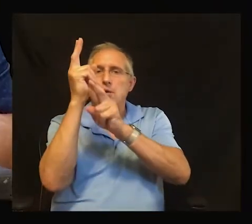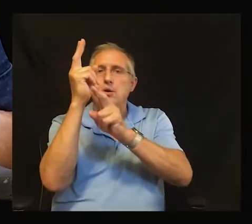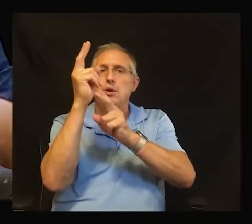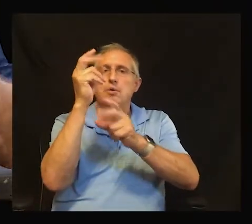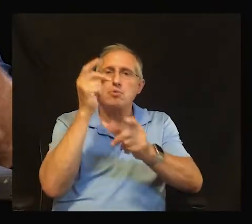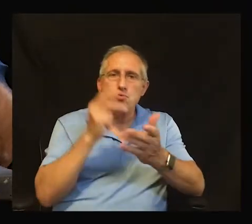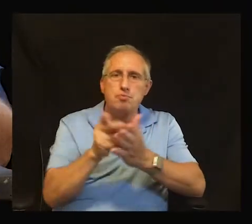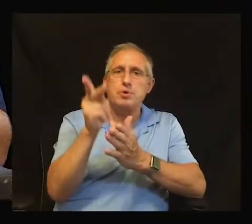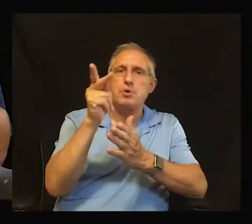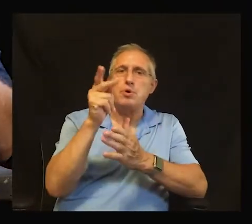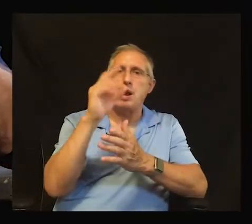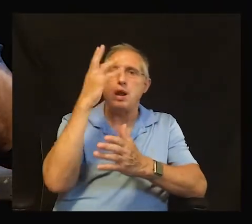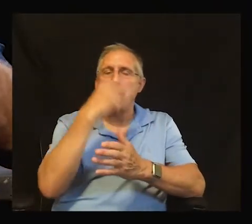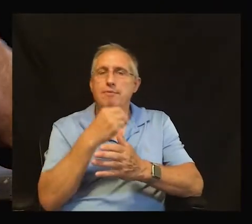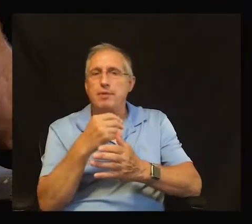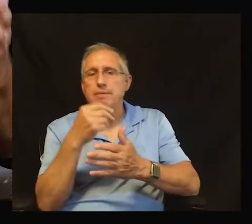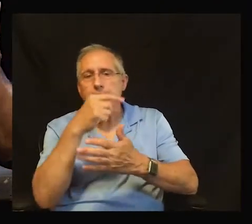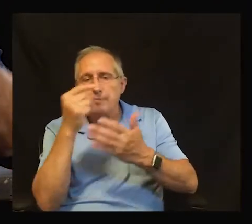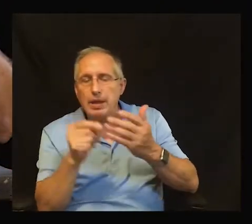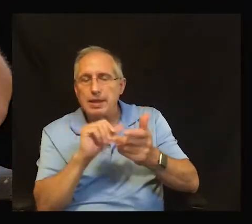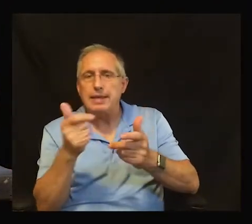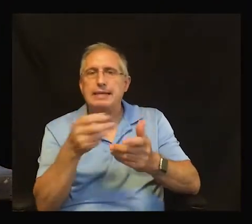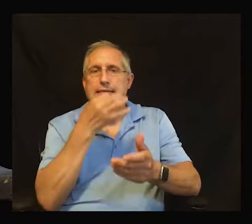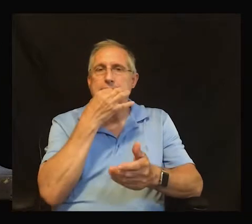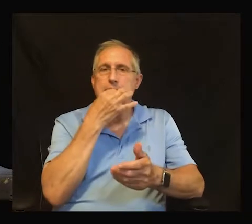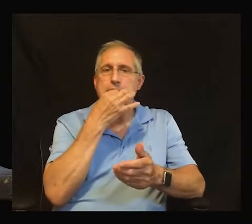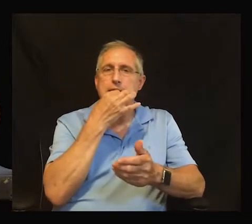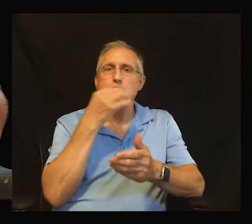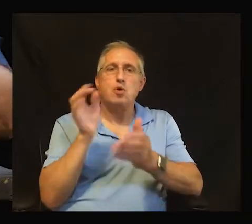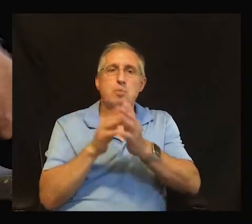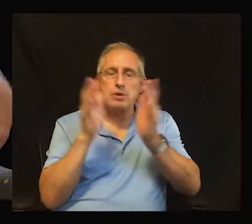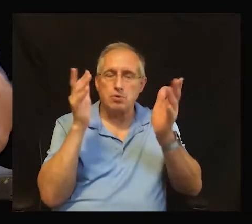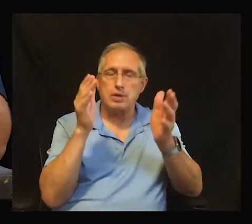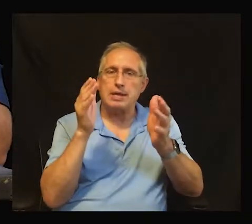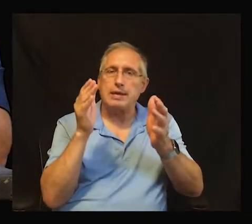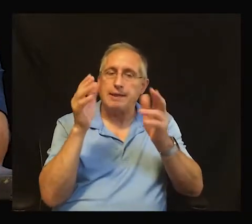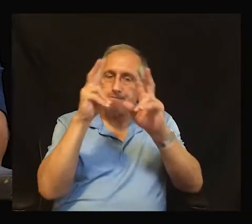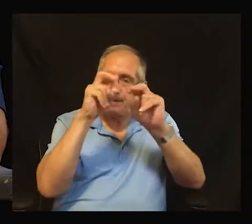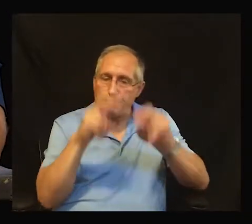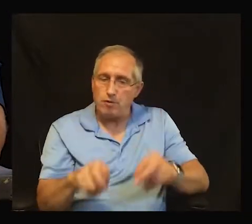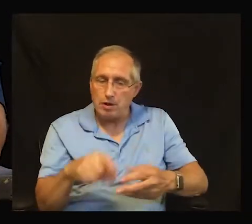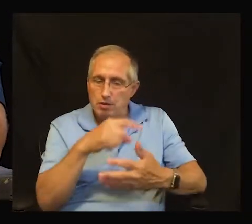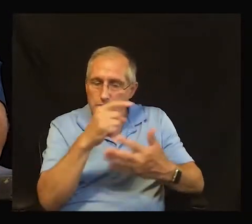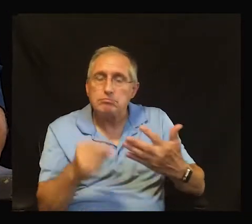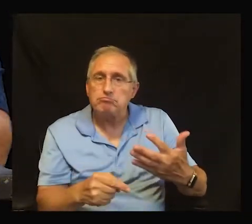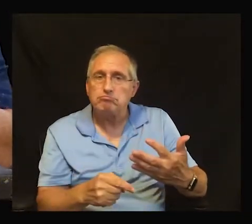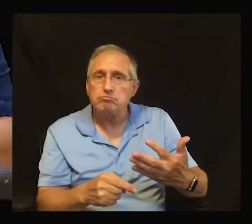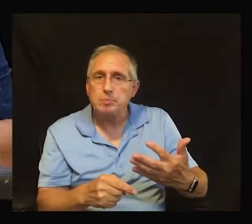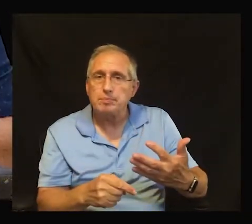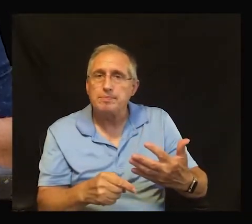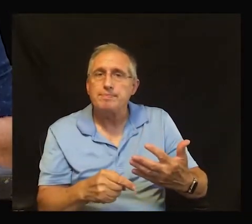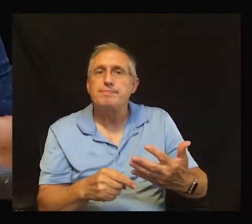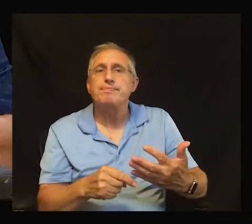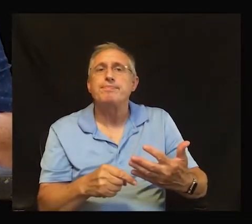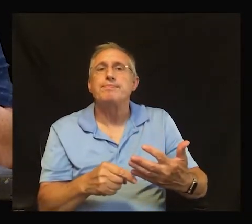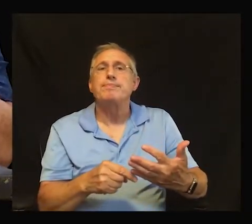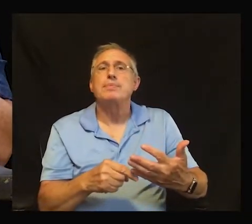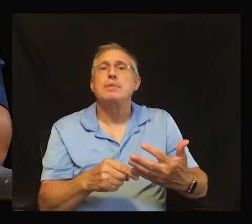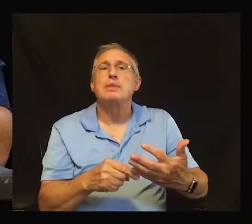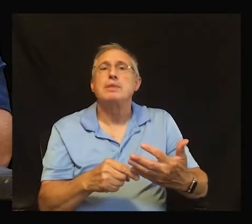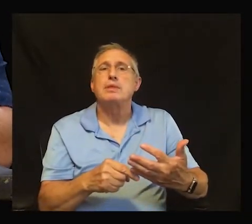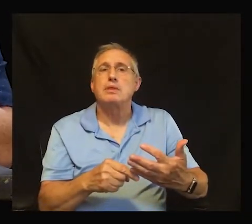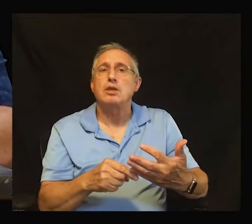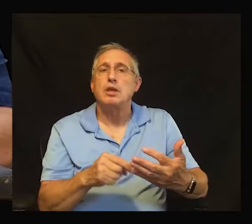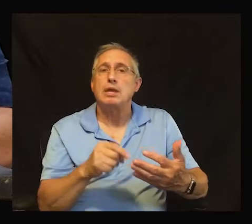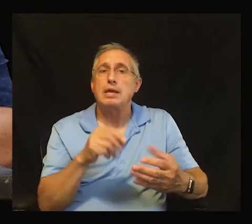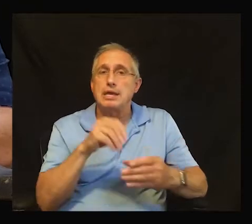pure and lovely and admirable and anything that is excellent or praiseworthy. Take inventory of those things